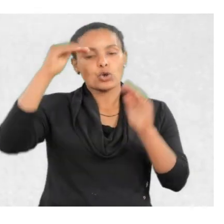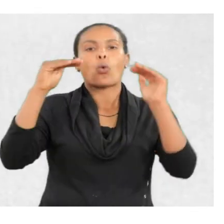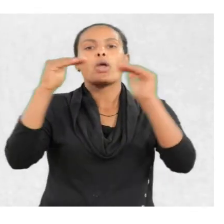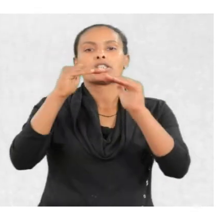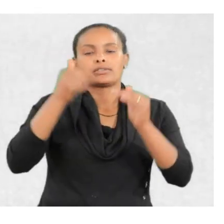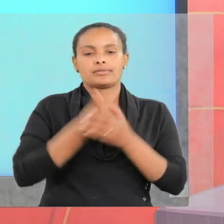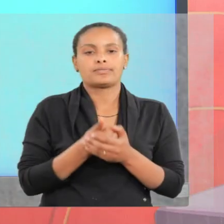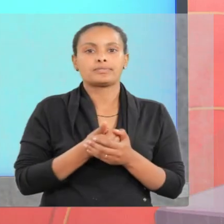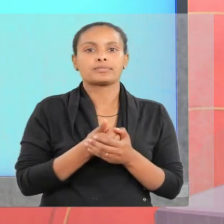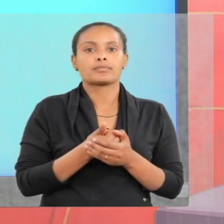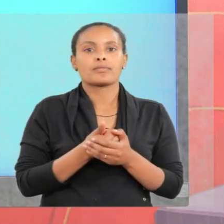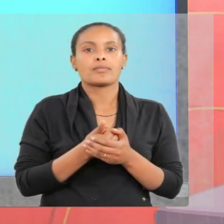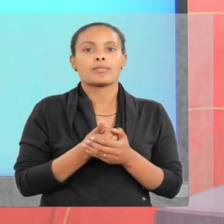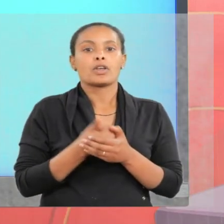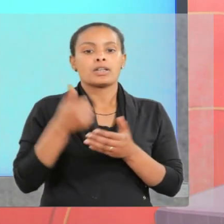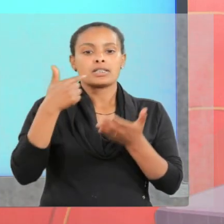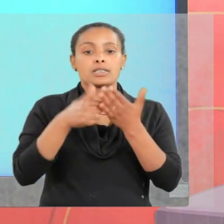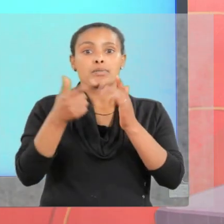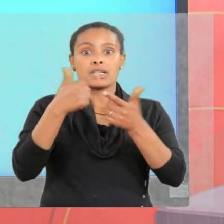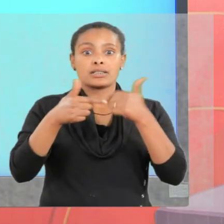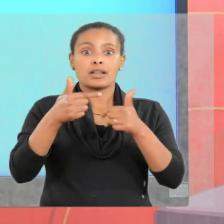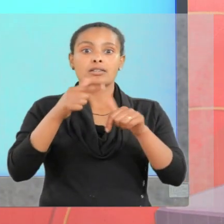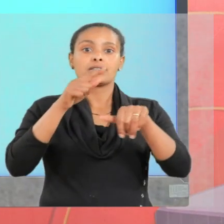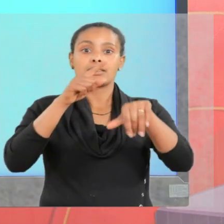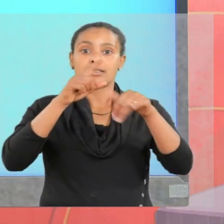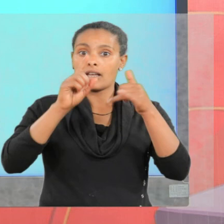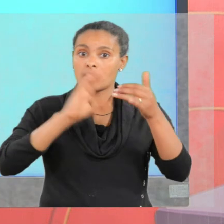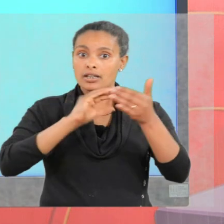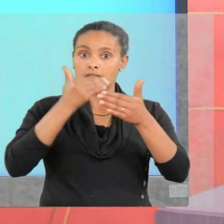equation. This brings us